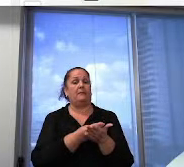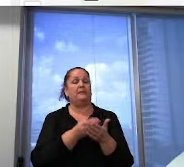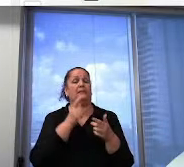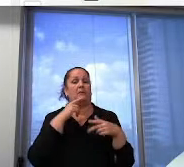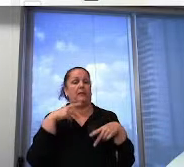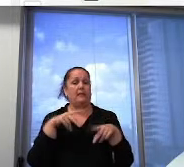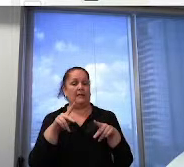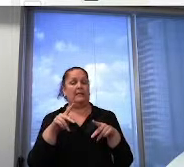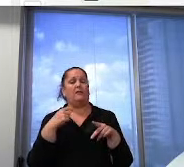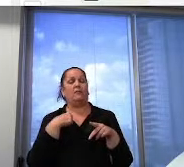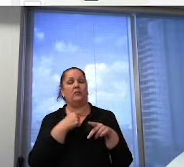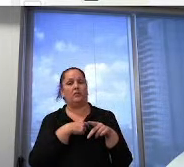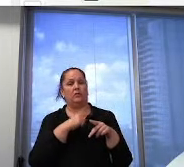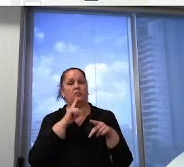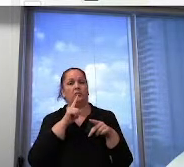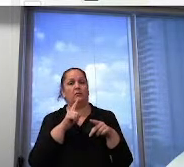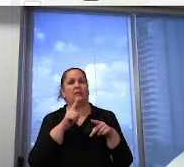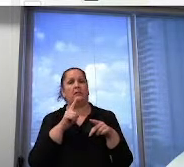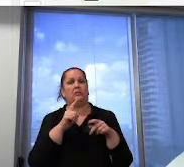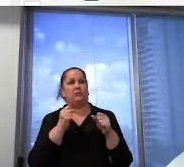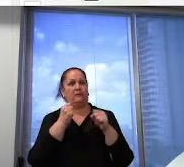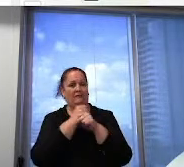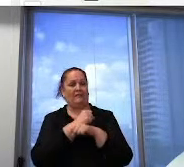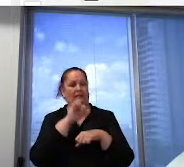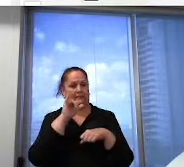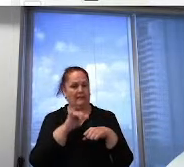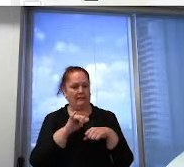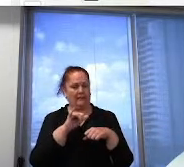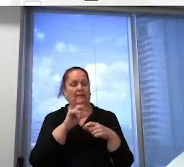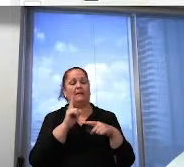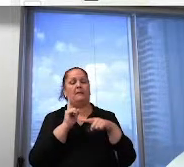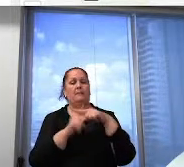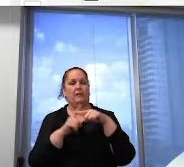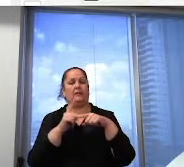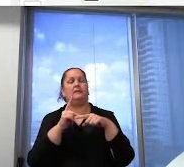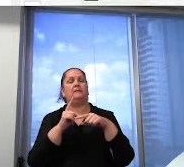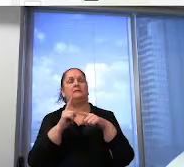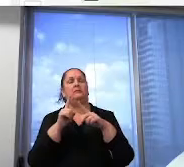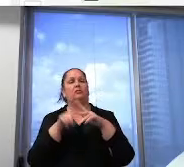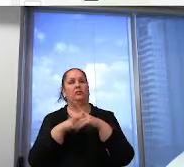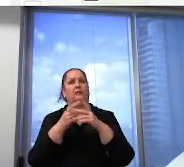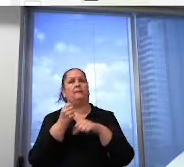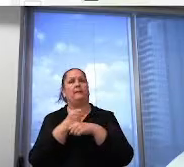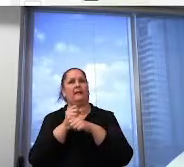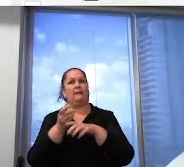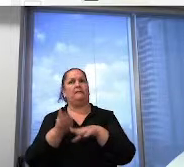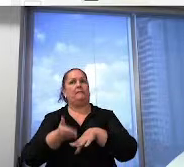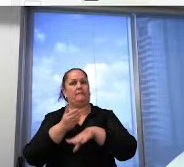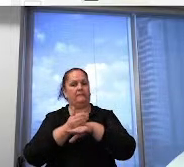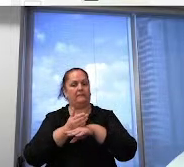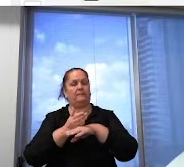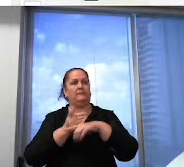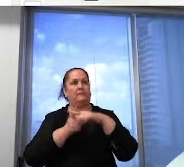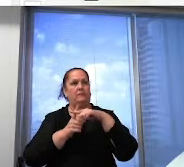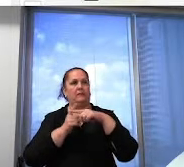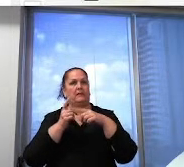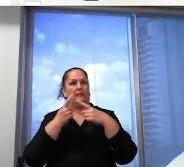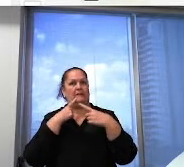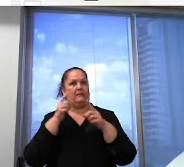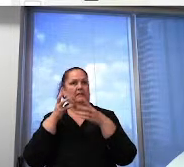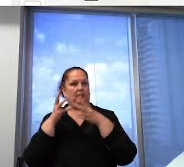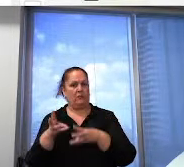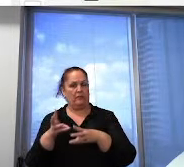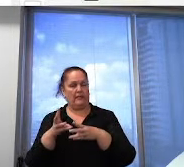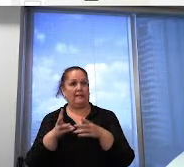a budget that would allow to actually combat that, plus to start making a positive movement in a very effective